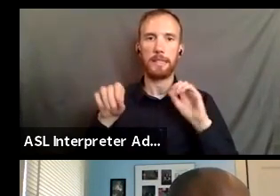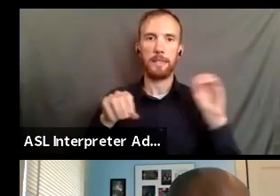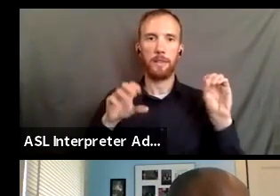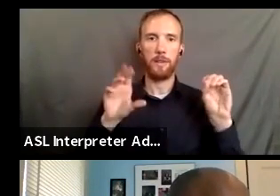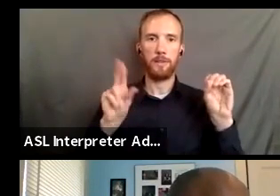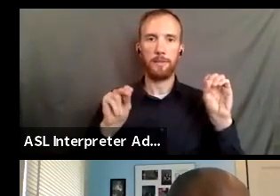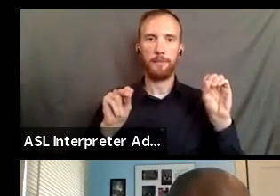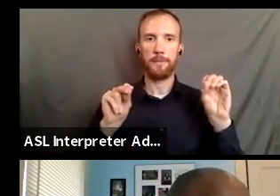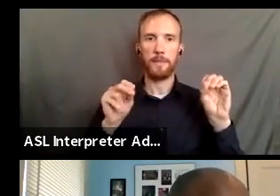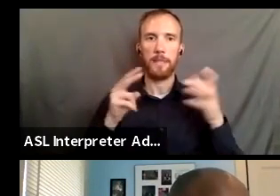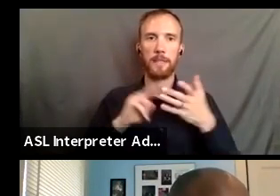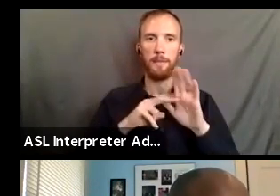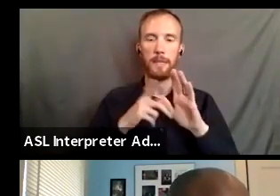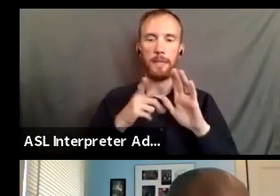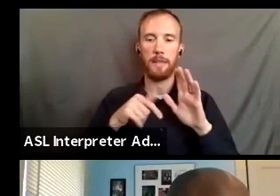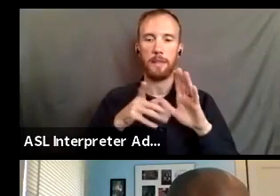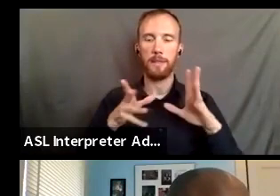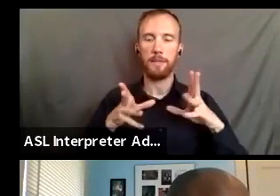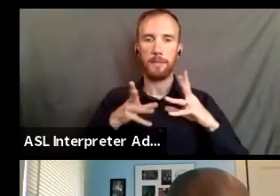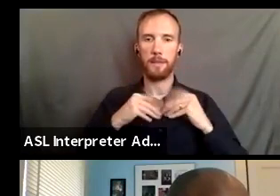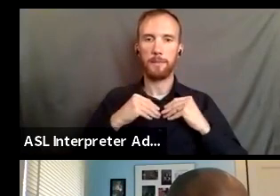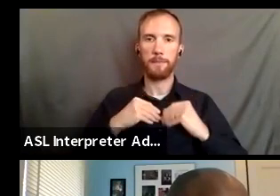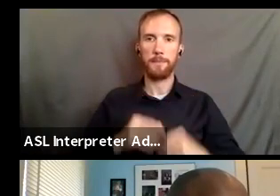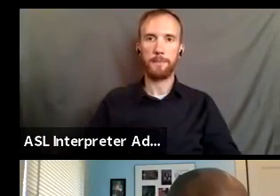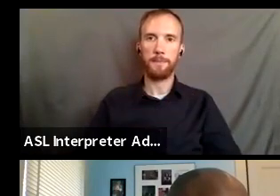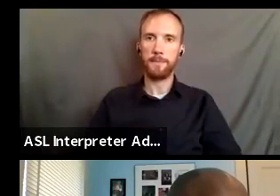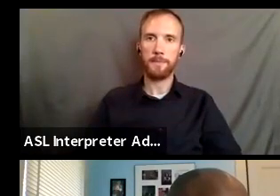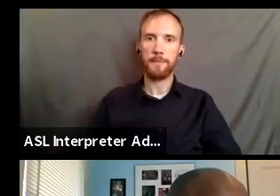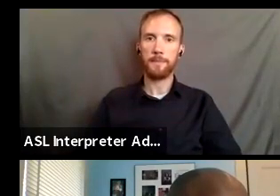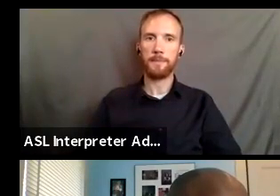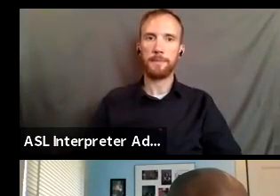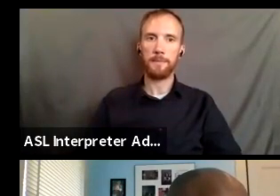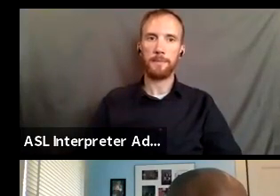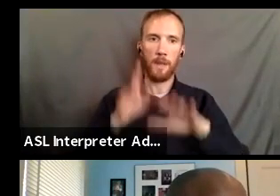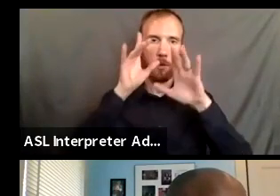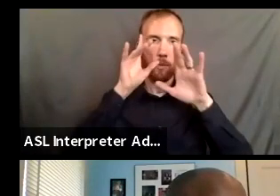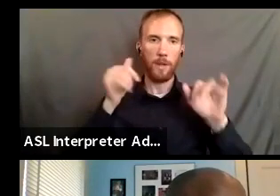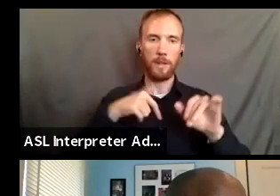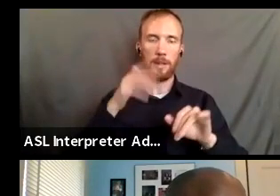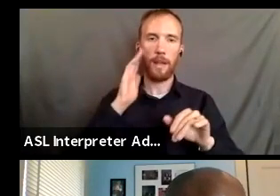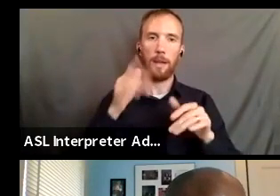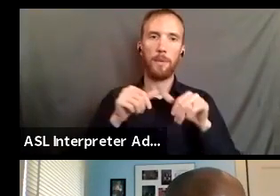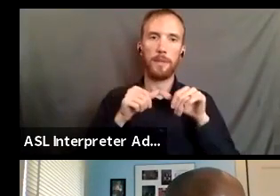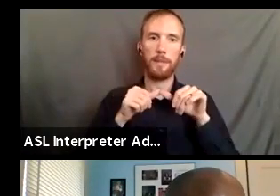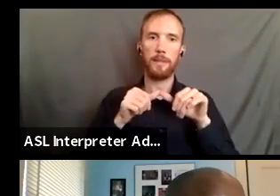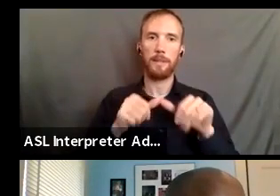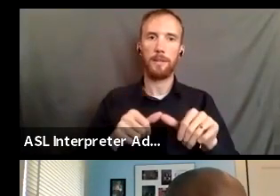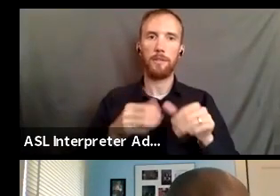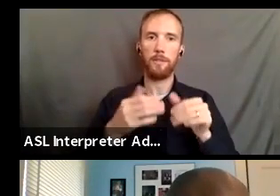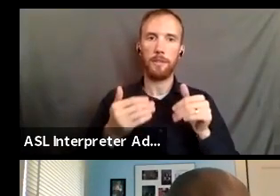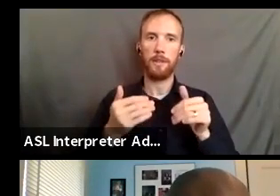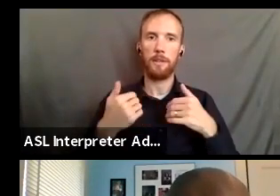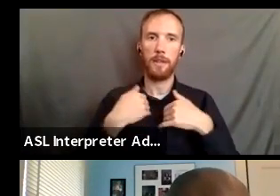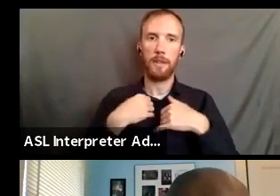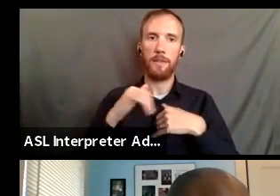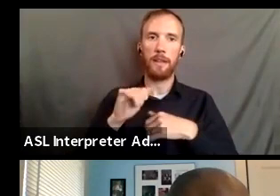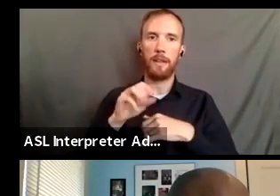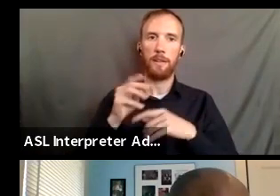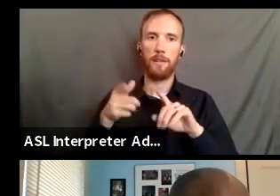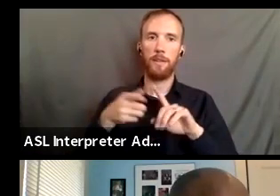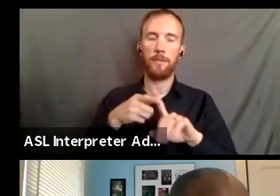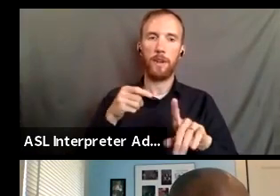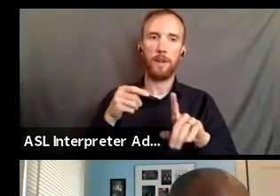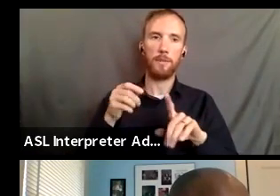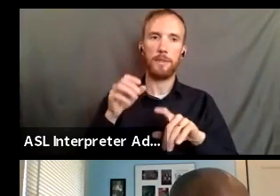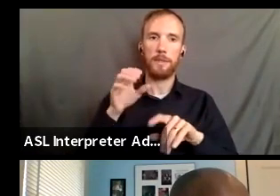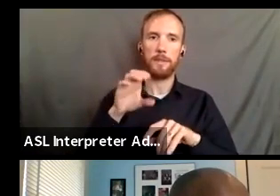adopted by the board mr president i will continue with an item from the chief executive officer this